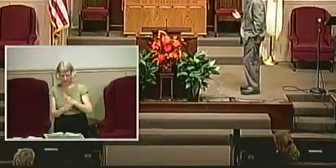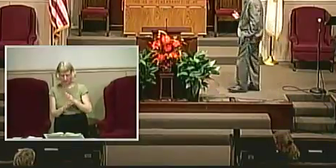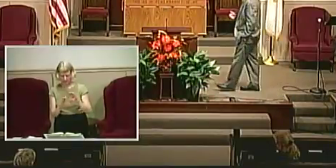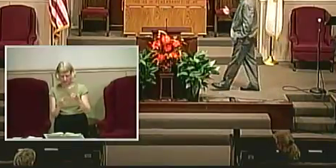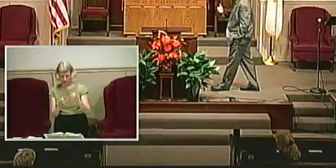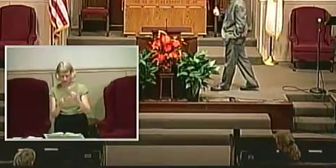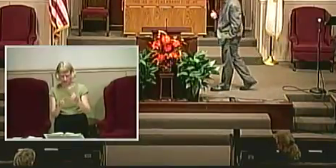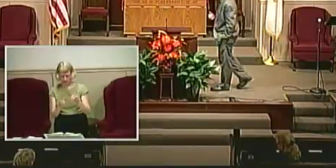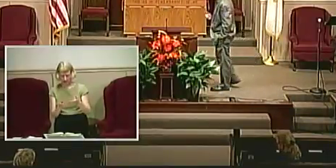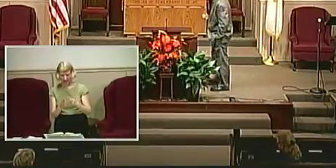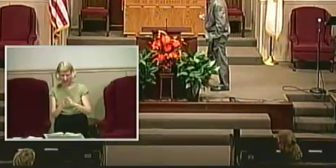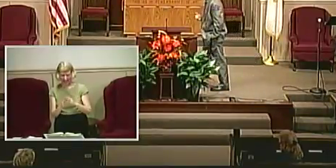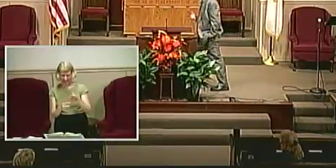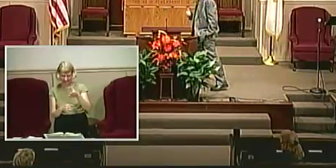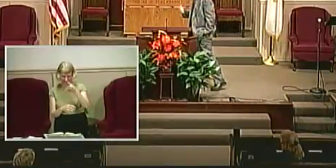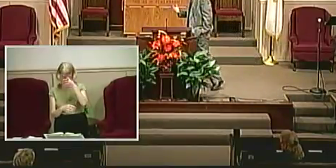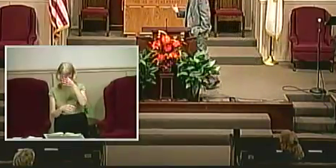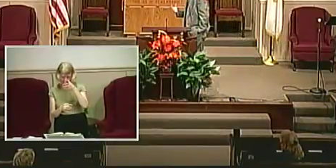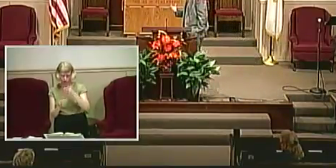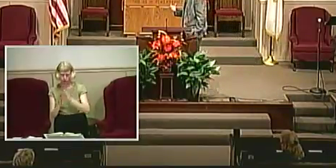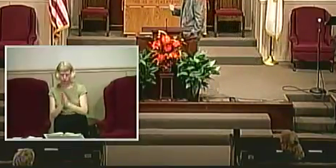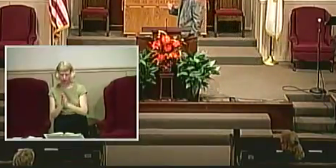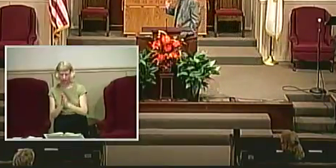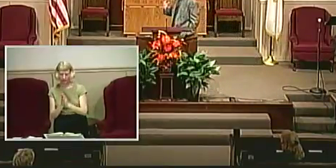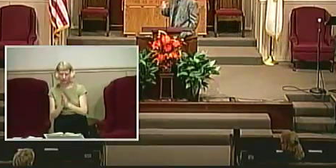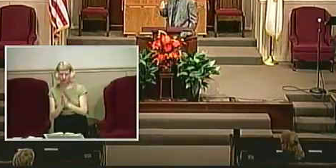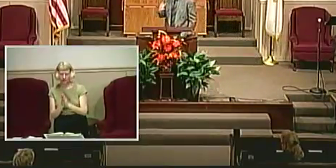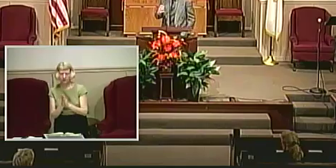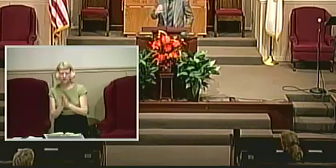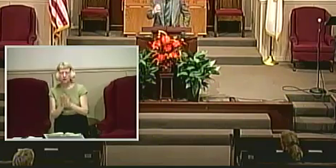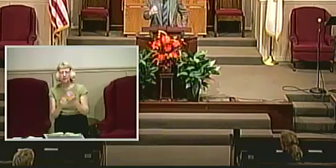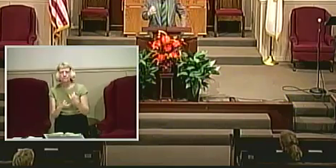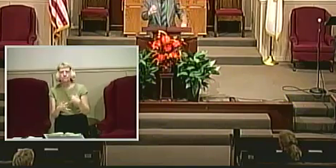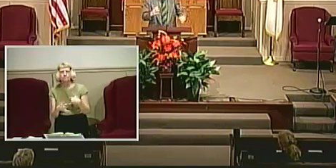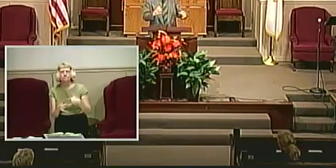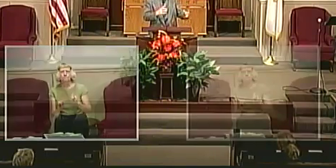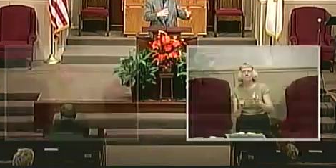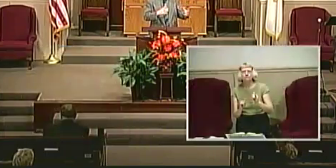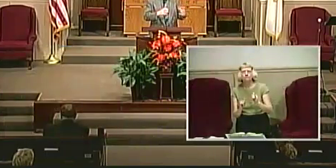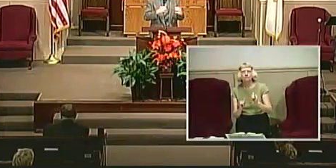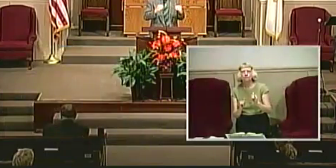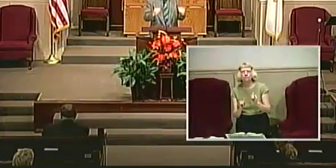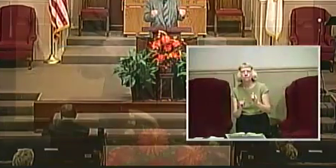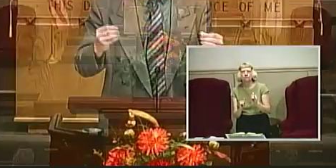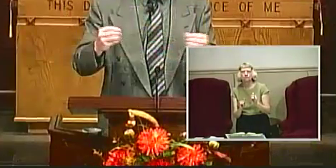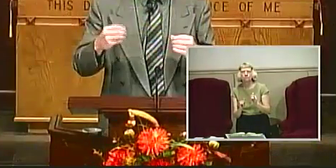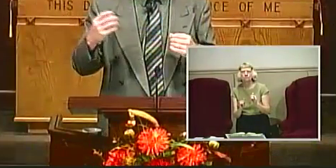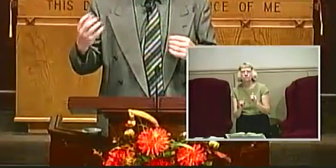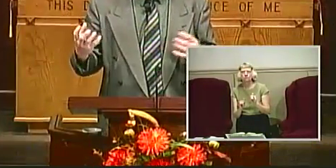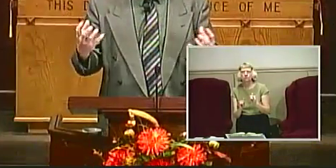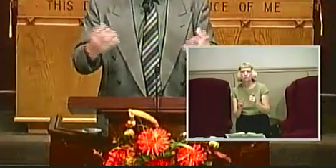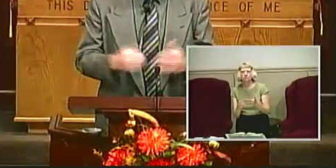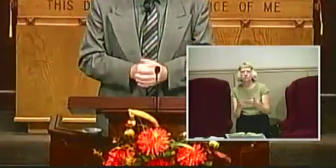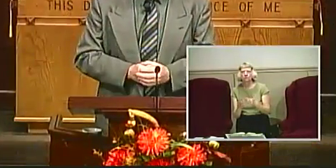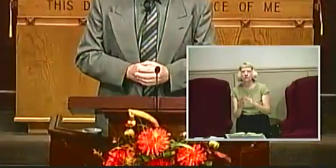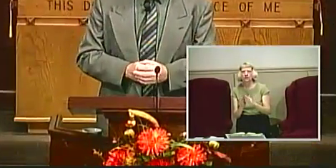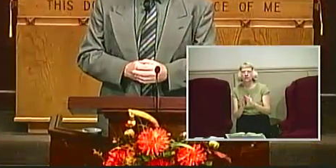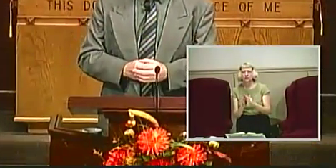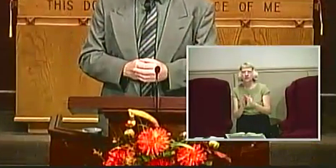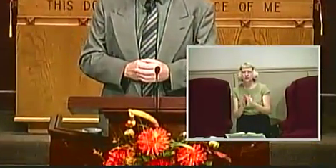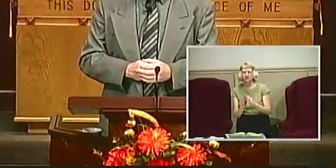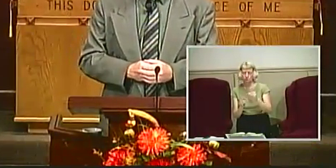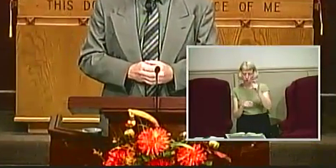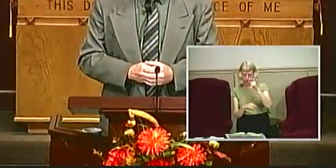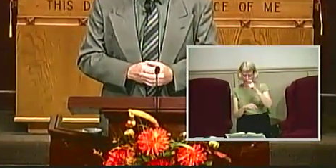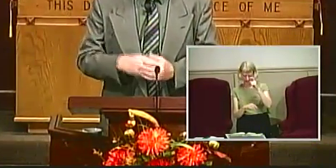asking Dad to pray, and yet that's a little bit of even asking there for a little bit of